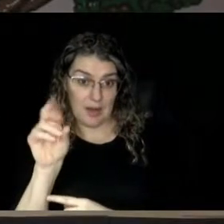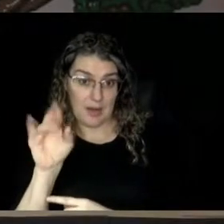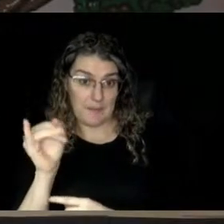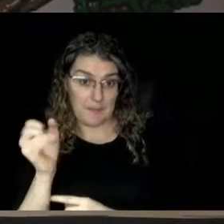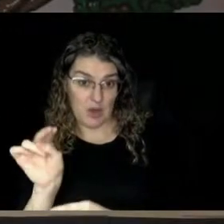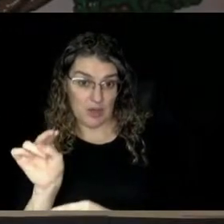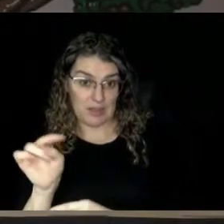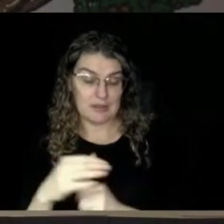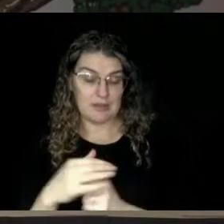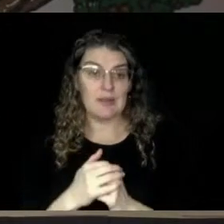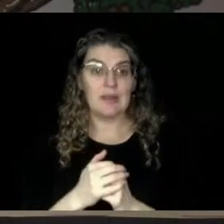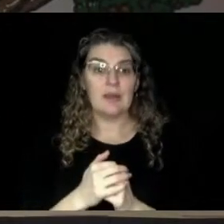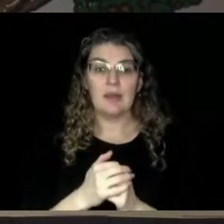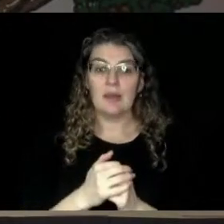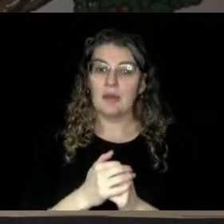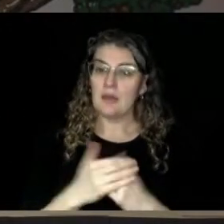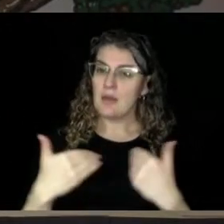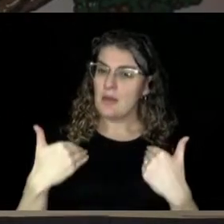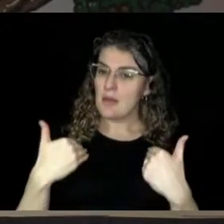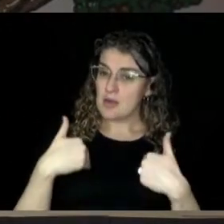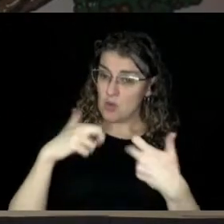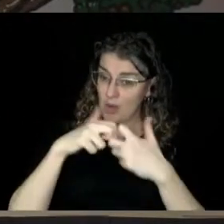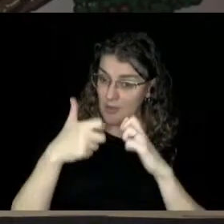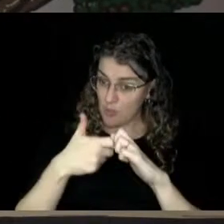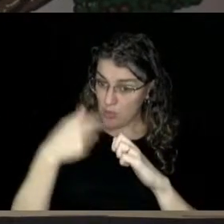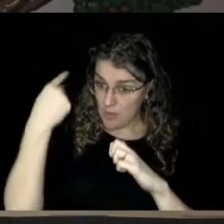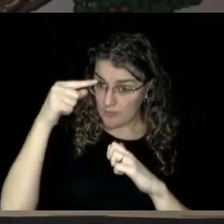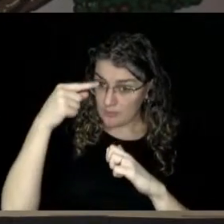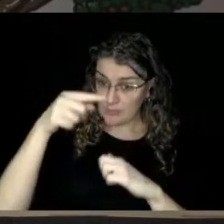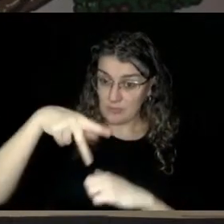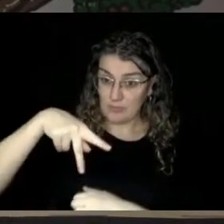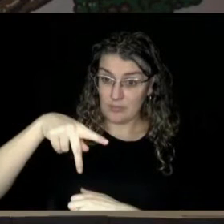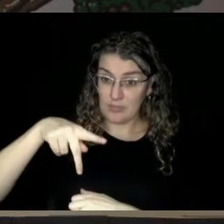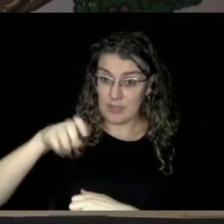have an issue with storage space for PPE?